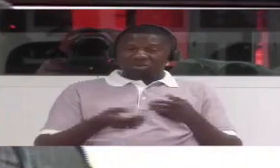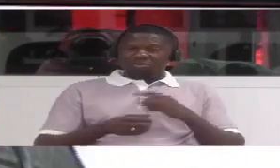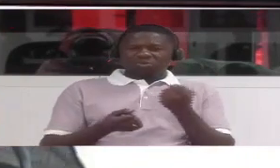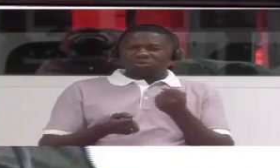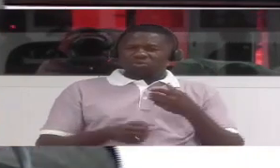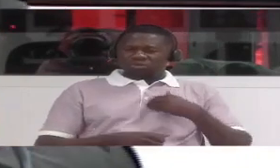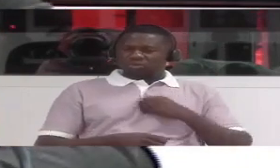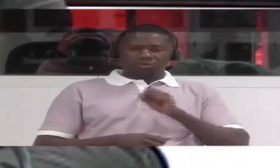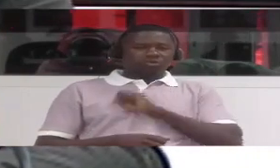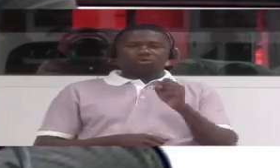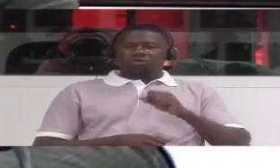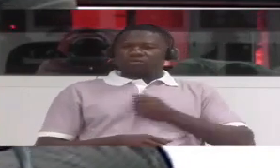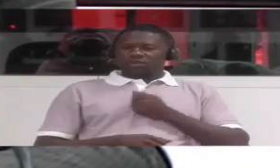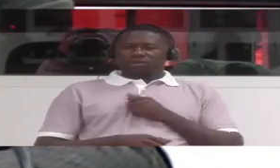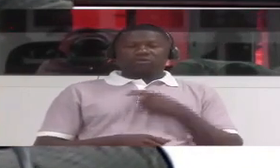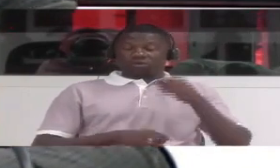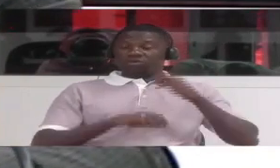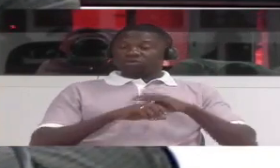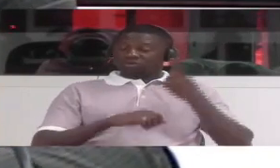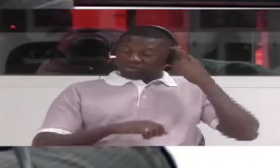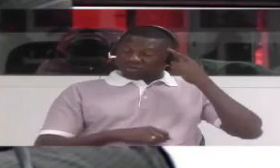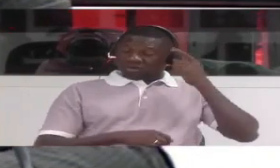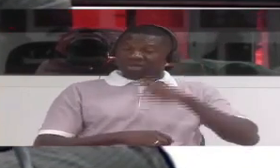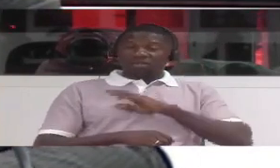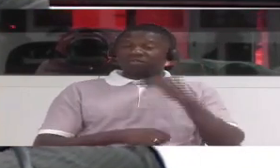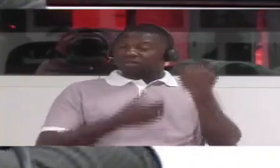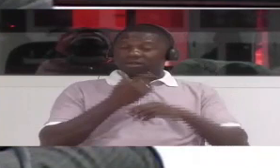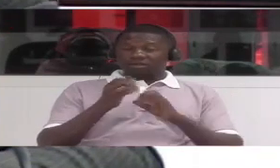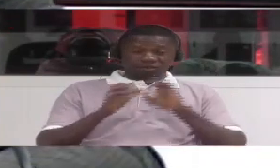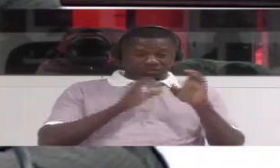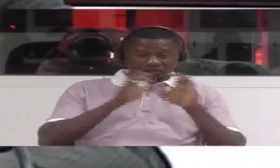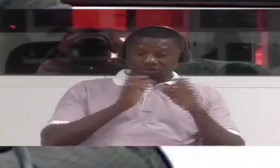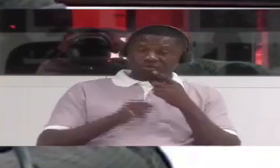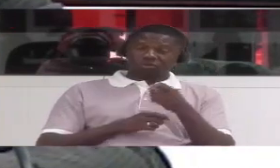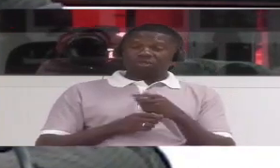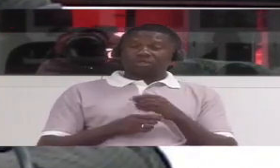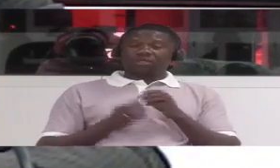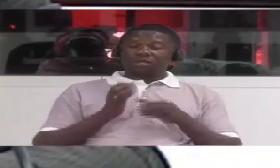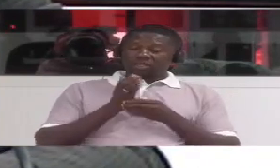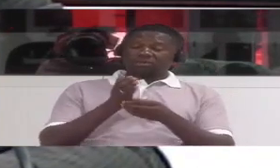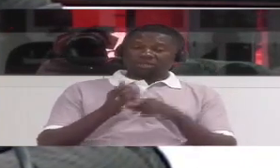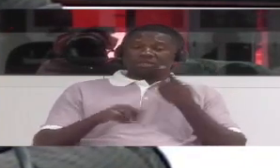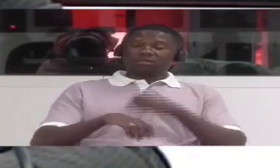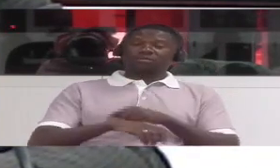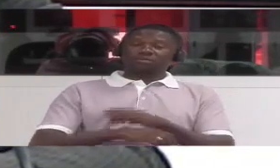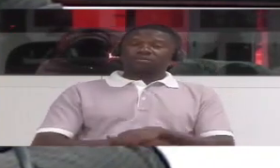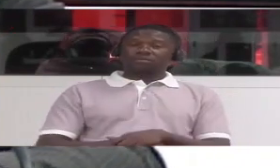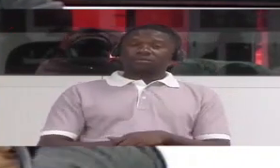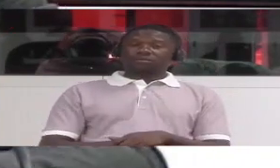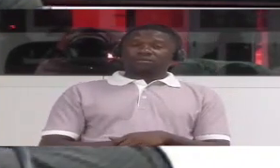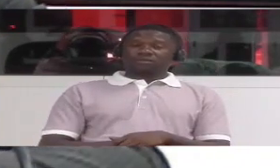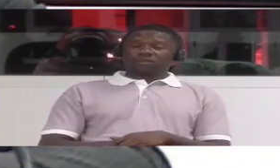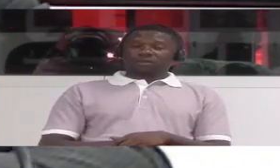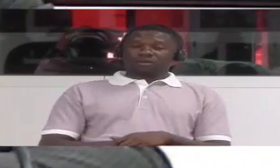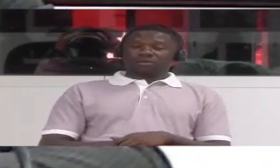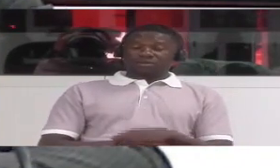had never corresponded with the editor at the time. But all the same, I was made to sit there. I sat there, and this guy